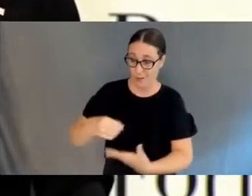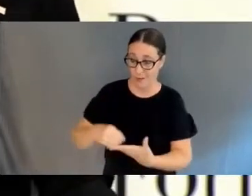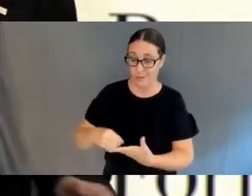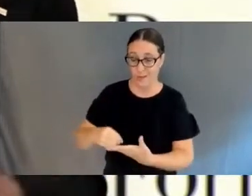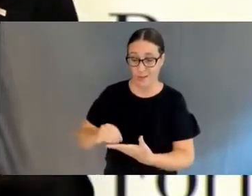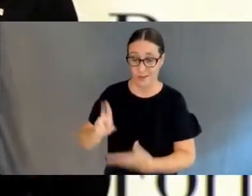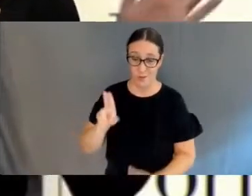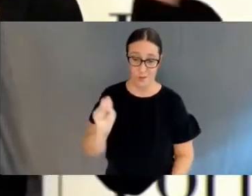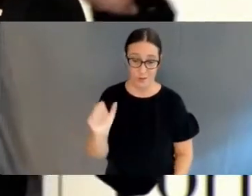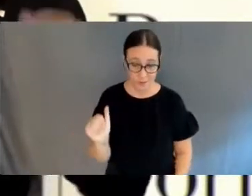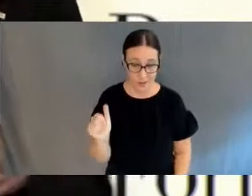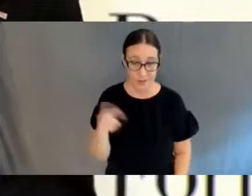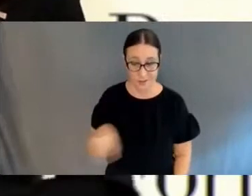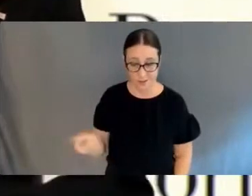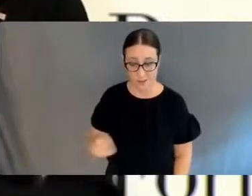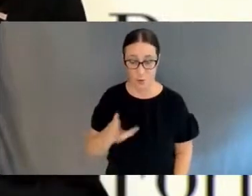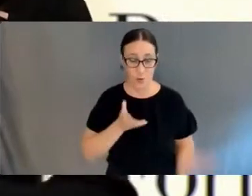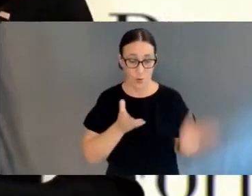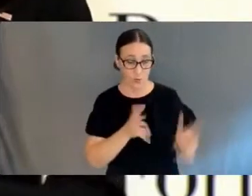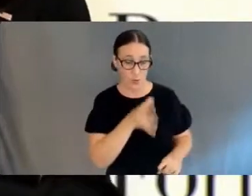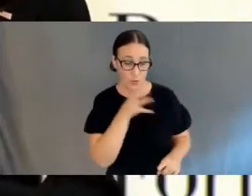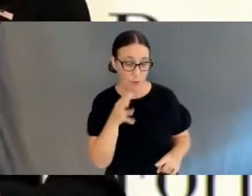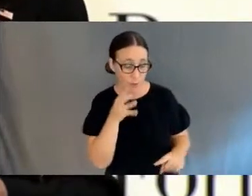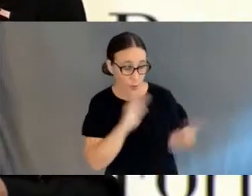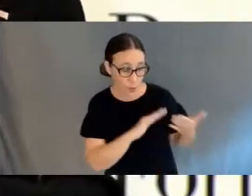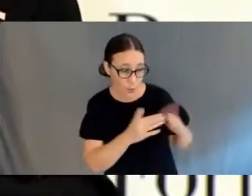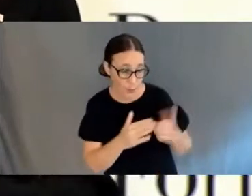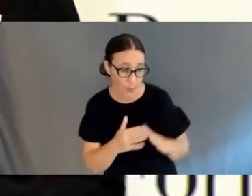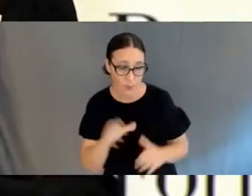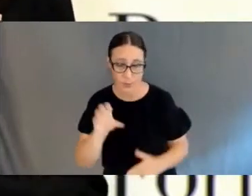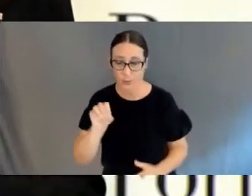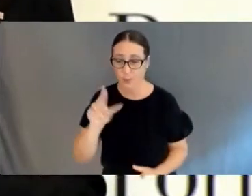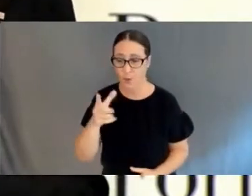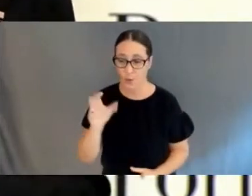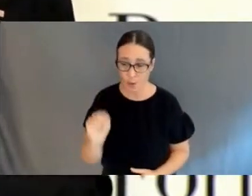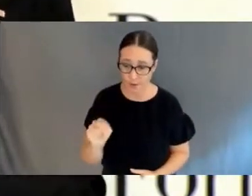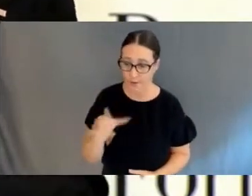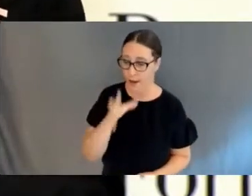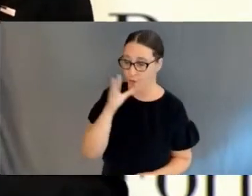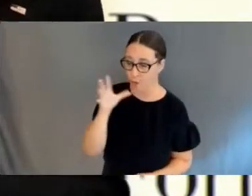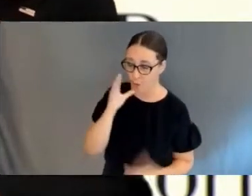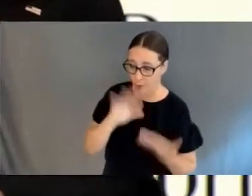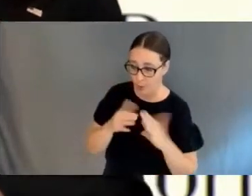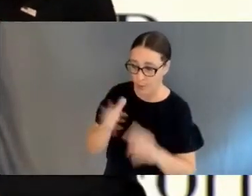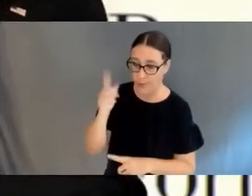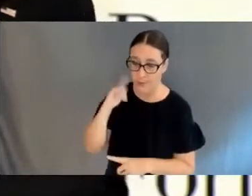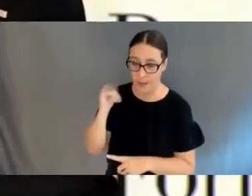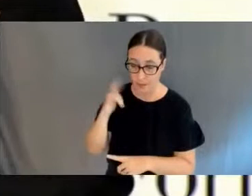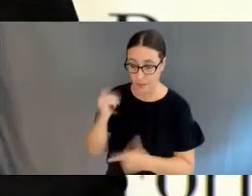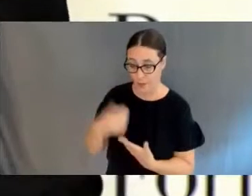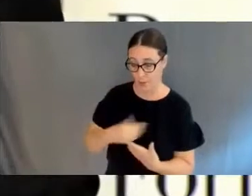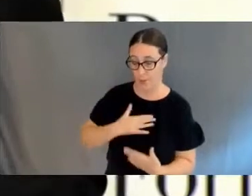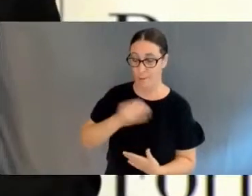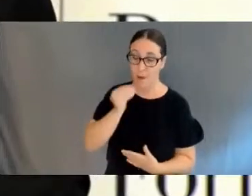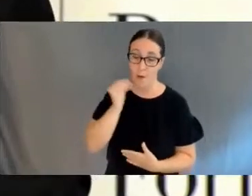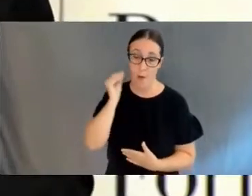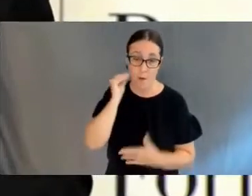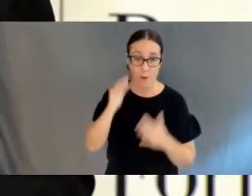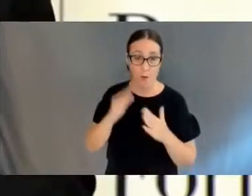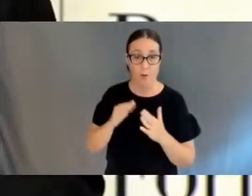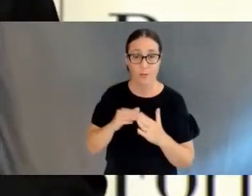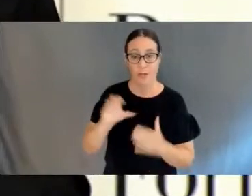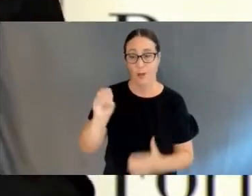those who serve rural communities in Oregon and urban communities in California, including my hometown of Oakland,